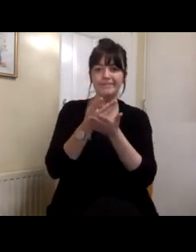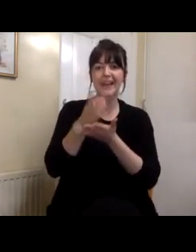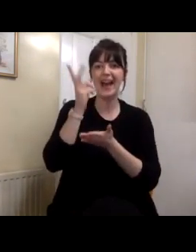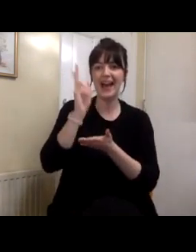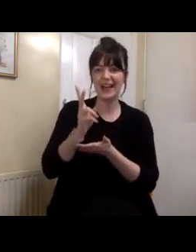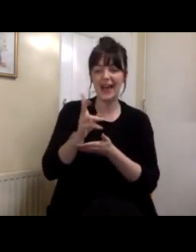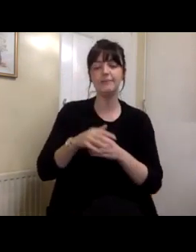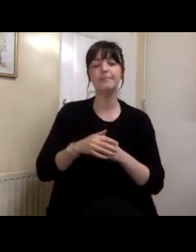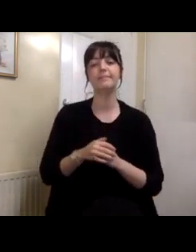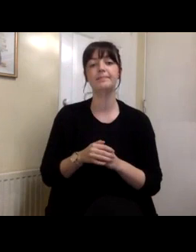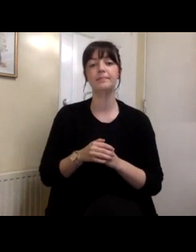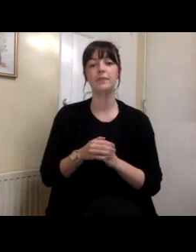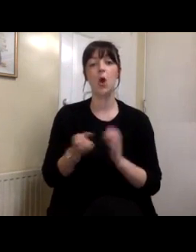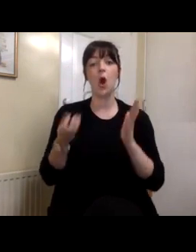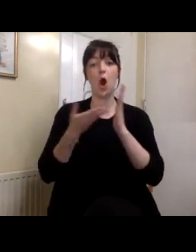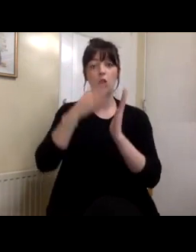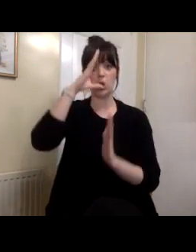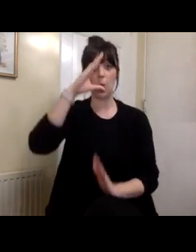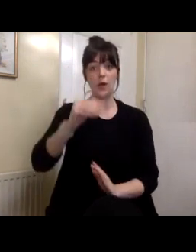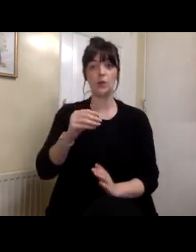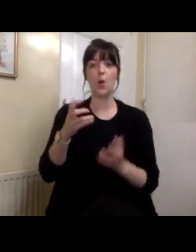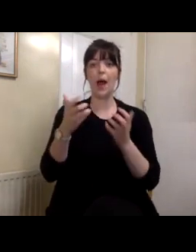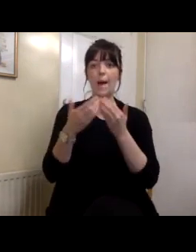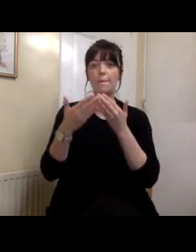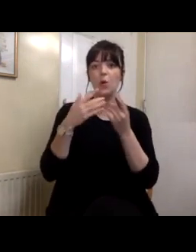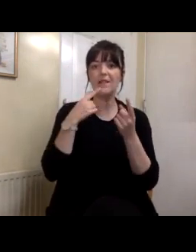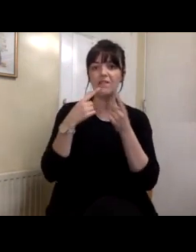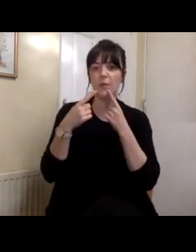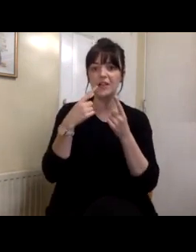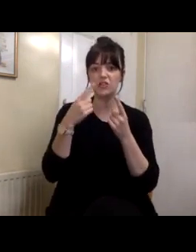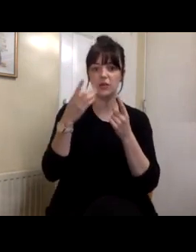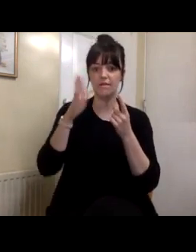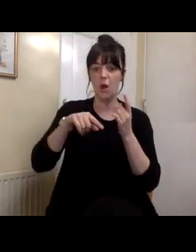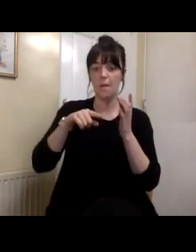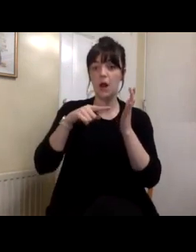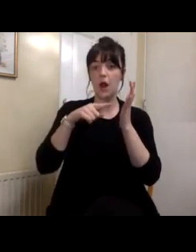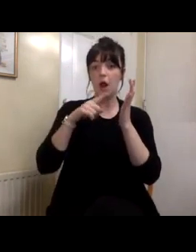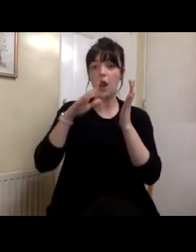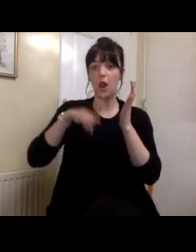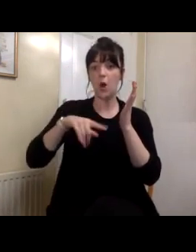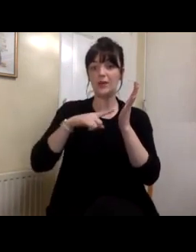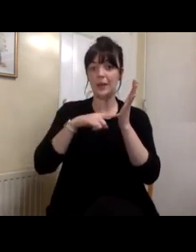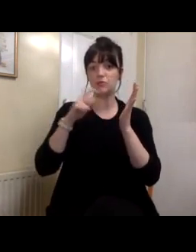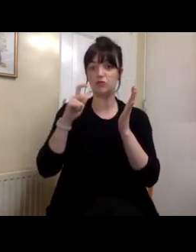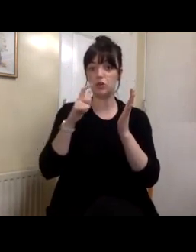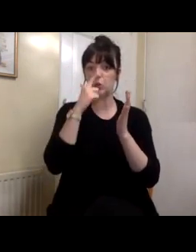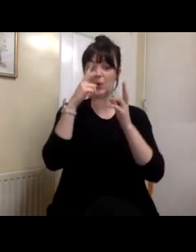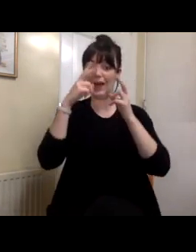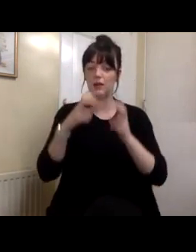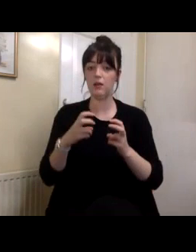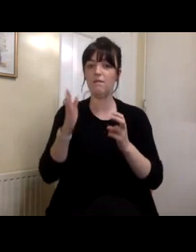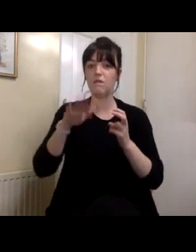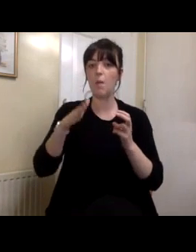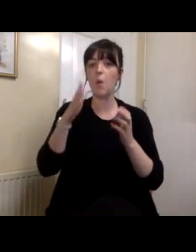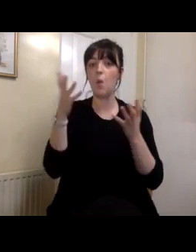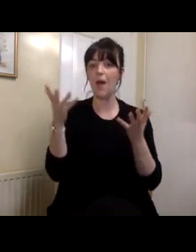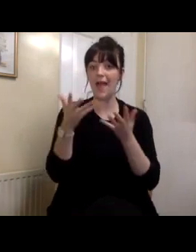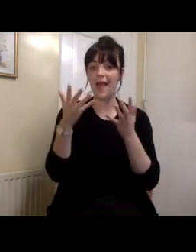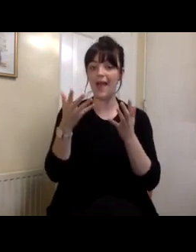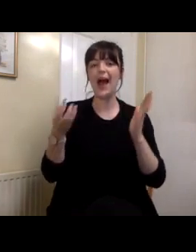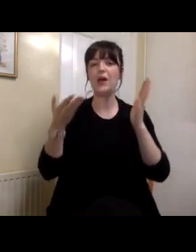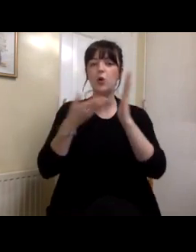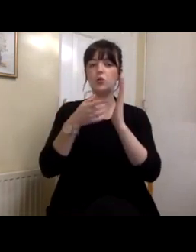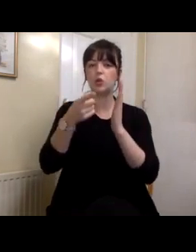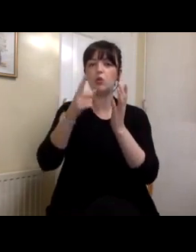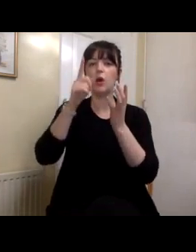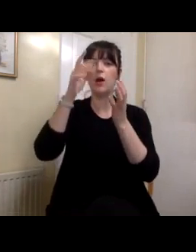We'll also let you know how you can find out more information and how to submit an official response to the consultation. At the end of